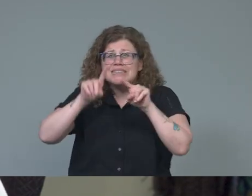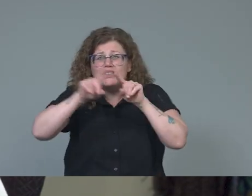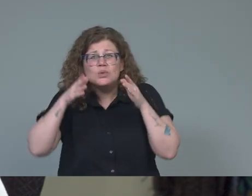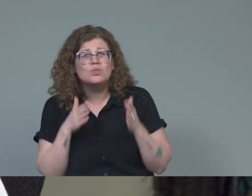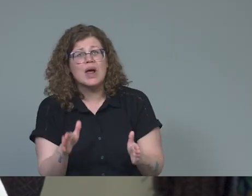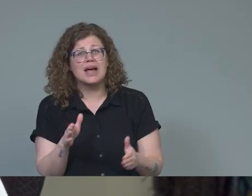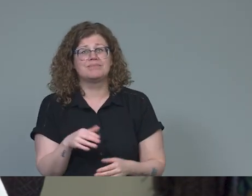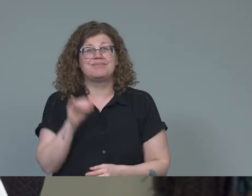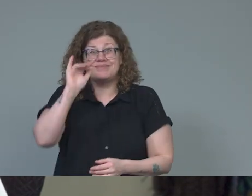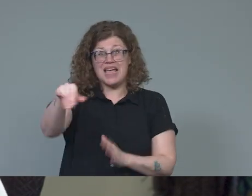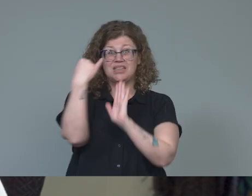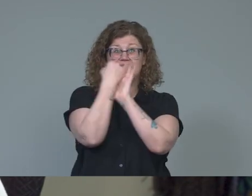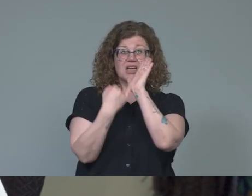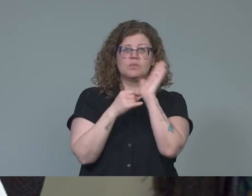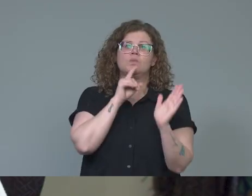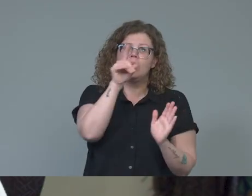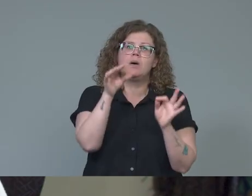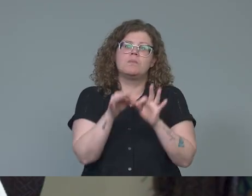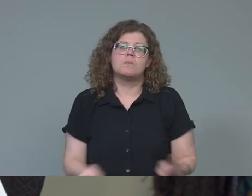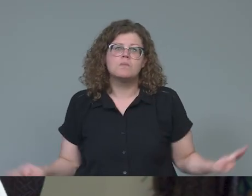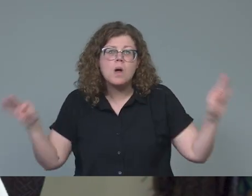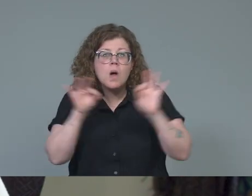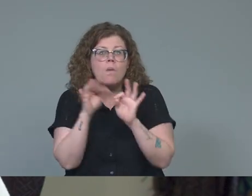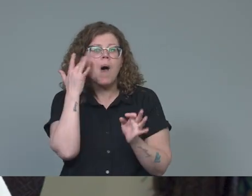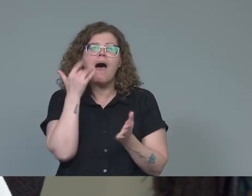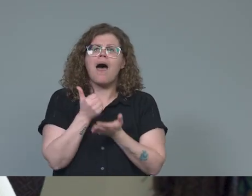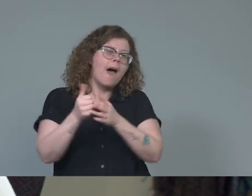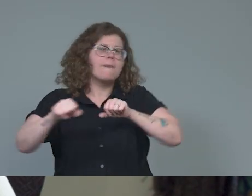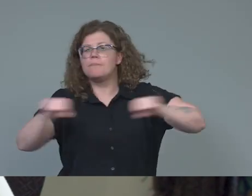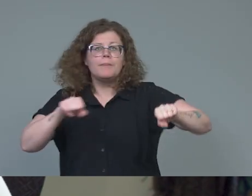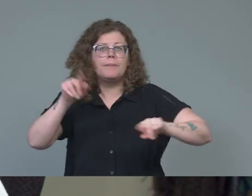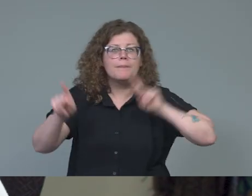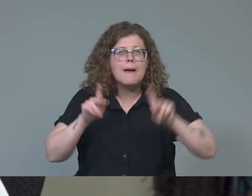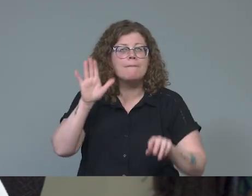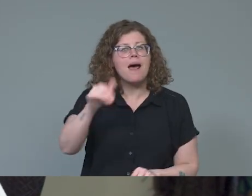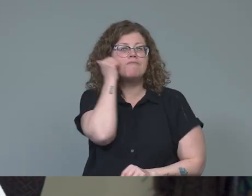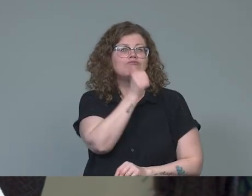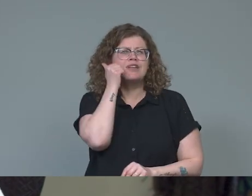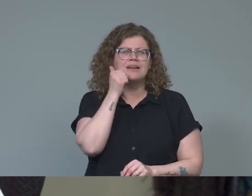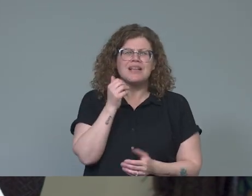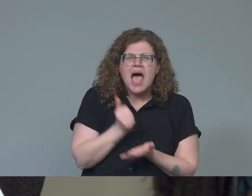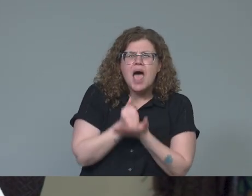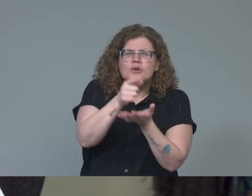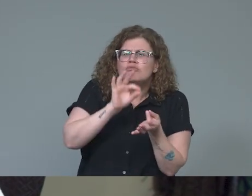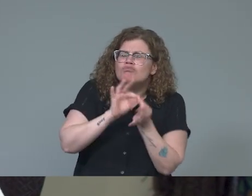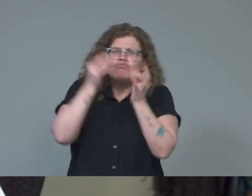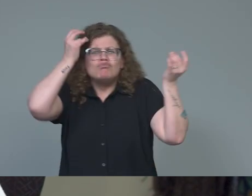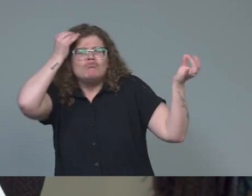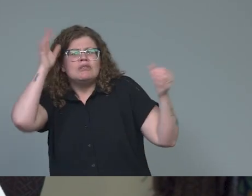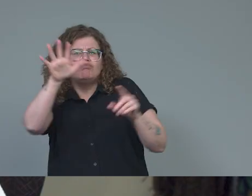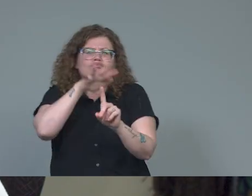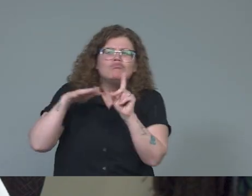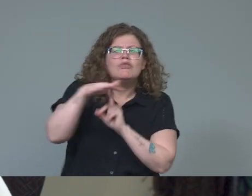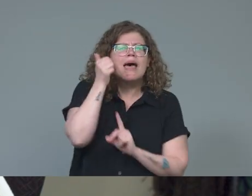to talk about issues that are facing our day to day lives or that are facing our society in a new and